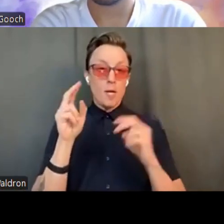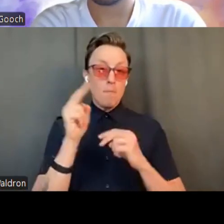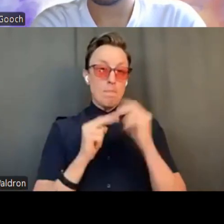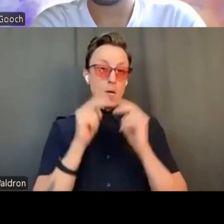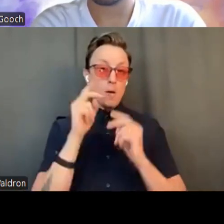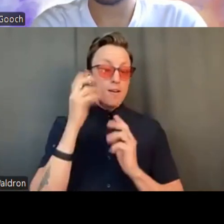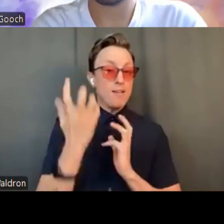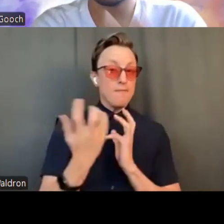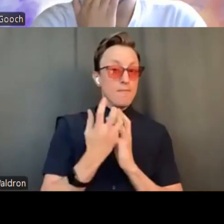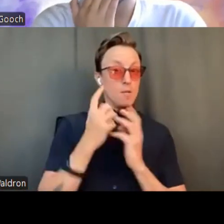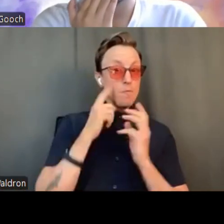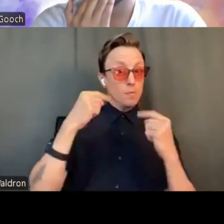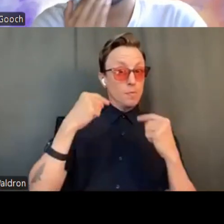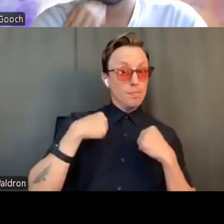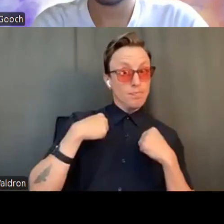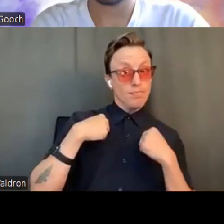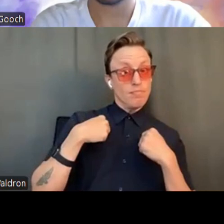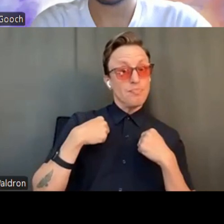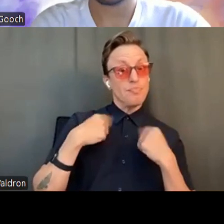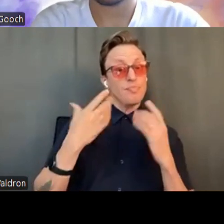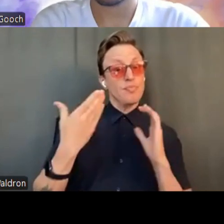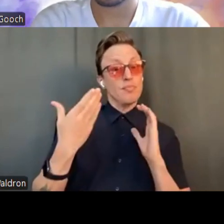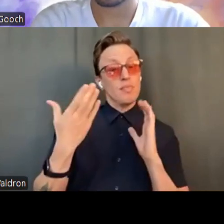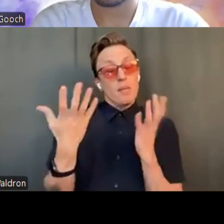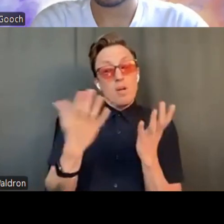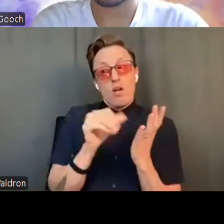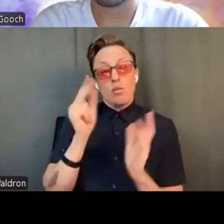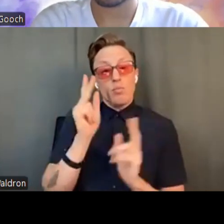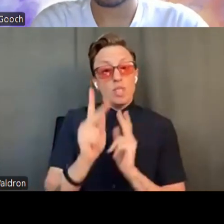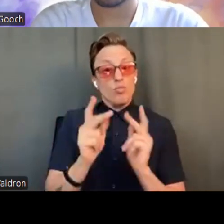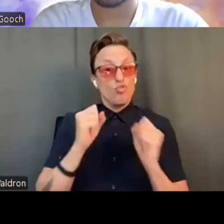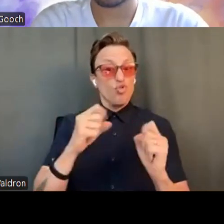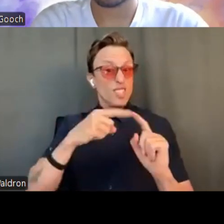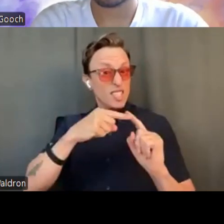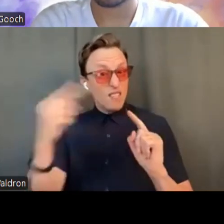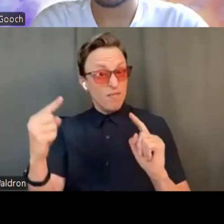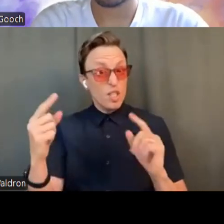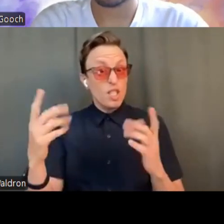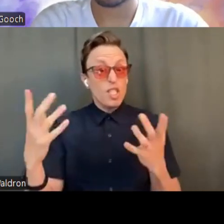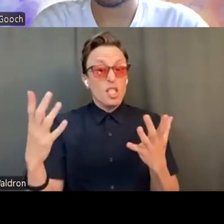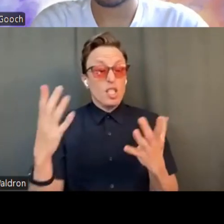people are having vastly different experiences than I am.